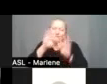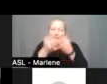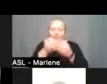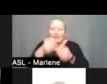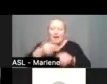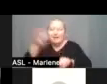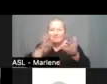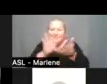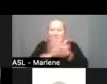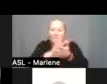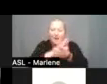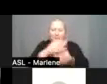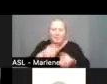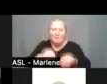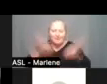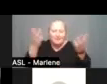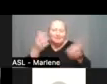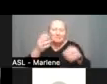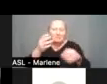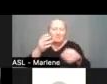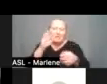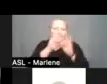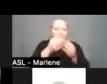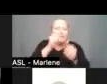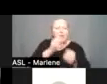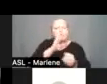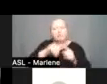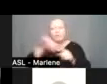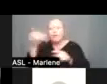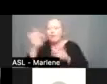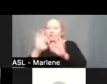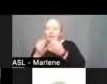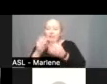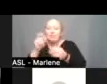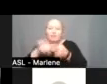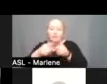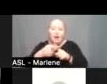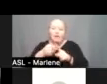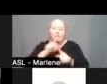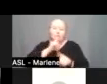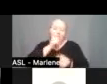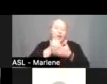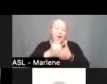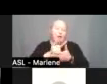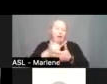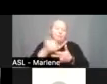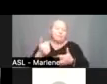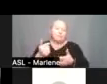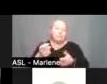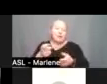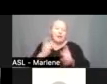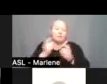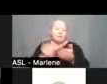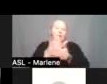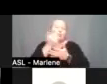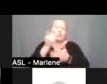so that families can talk to other you know friends and families and and that's um gained us some some new uh employees